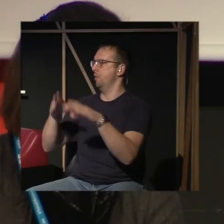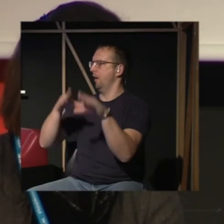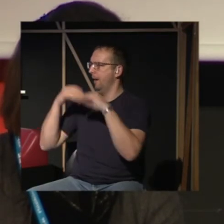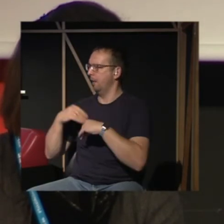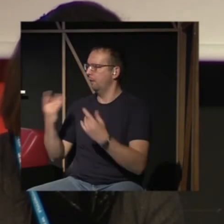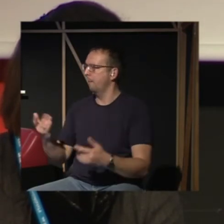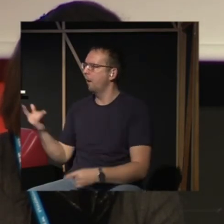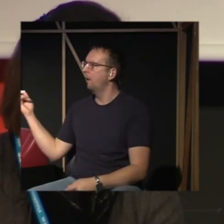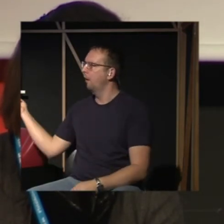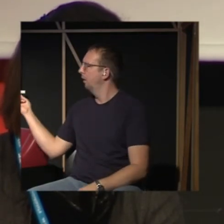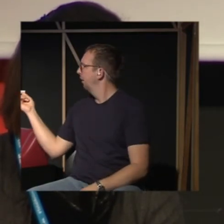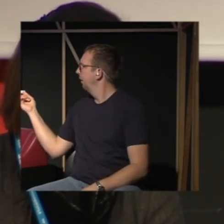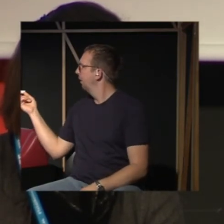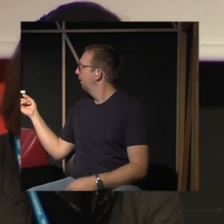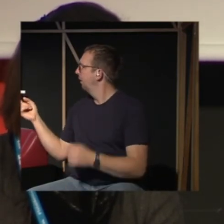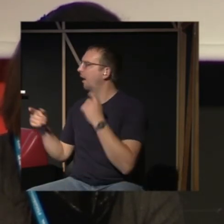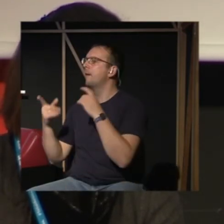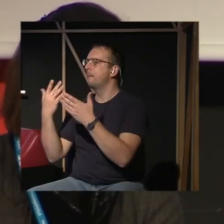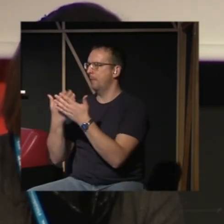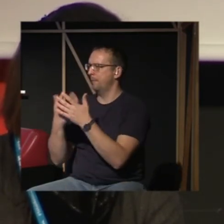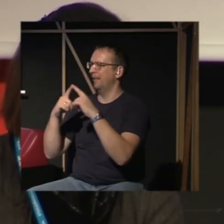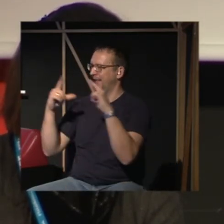In terms of ticketing,